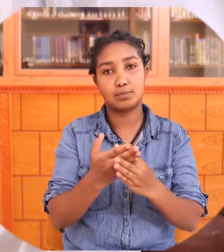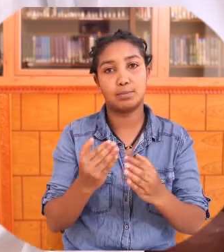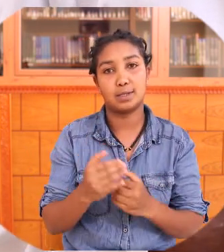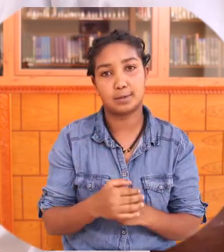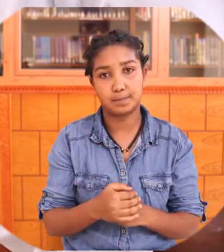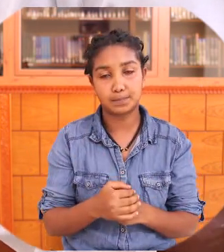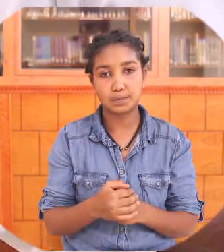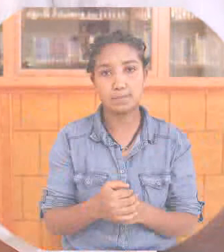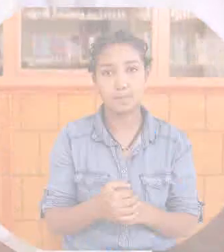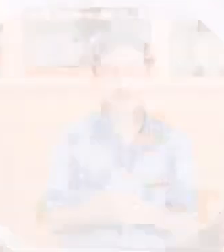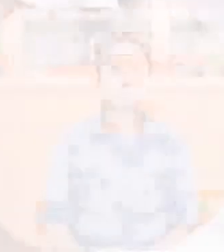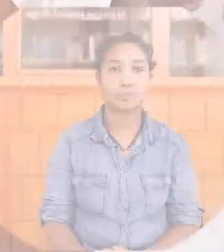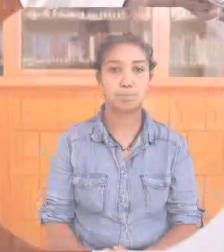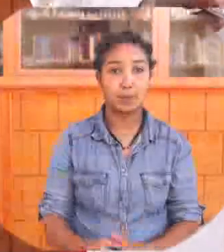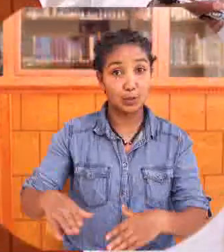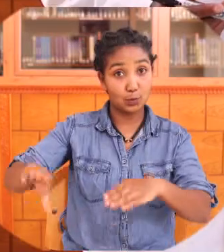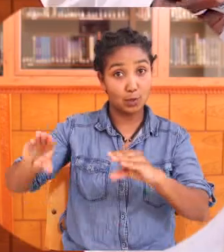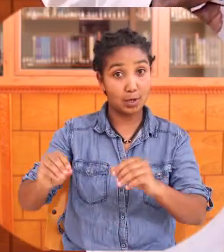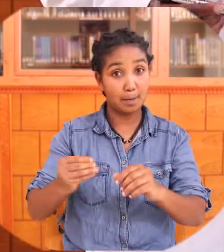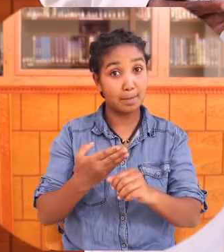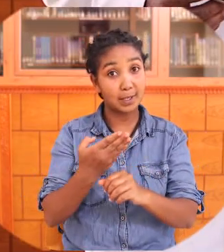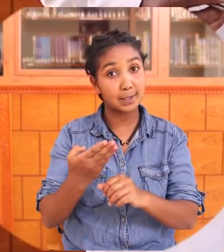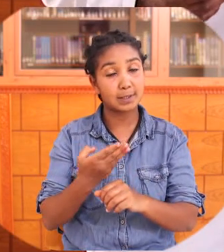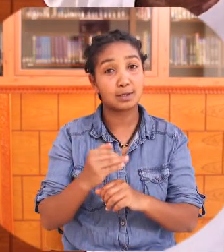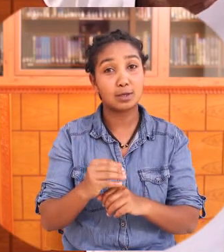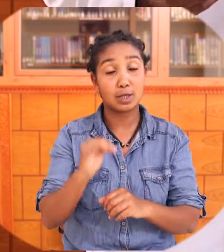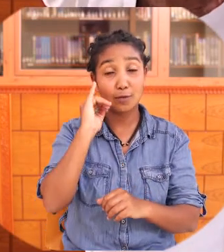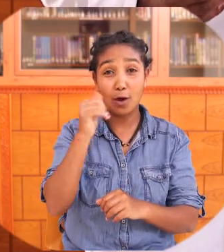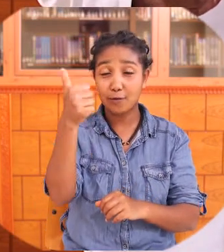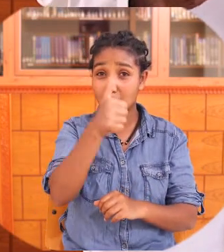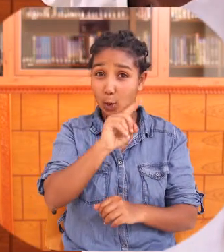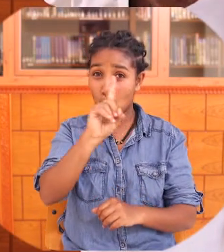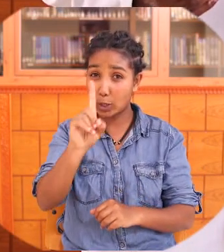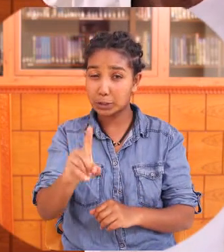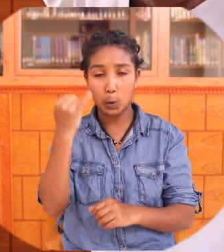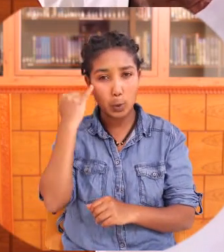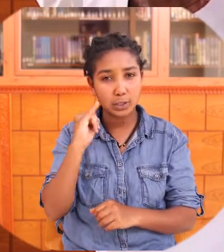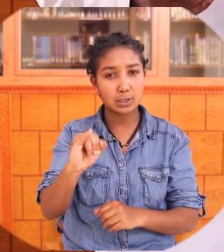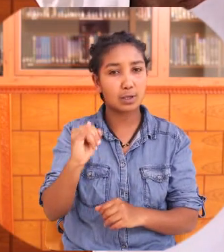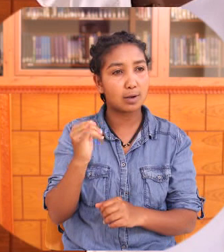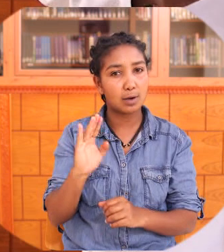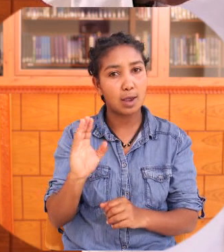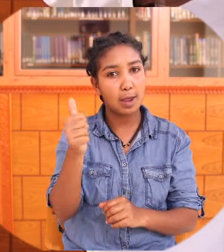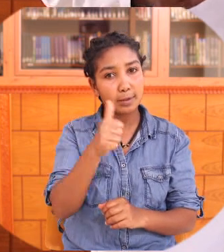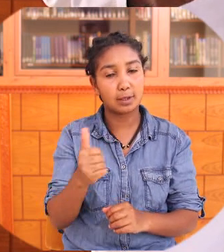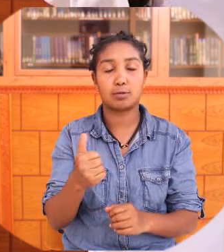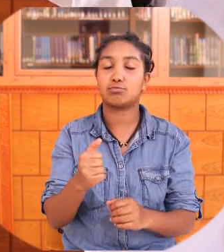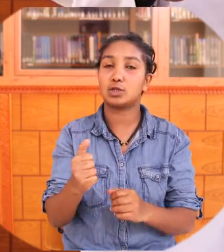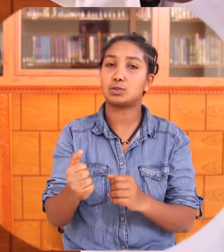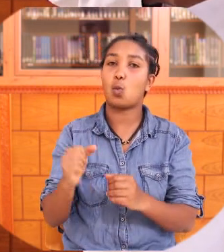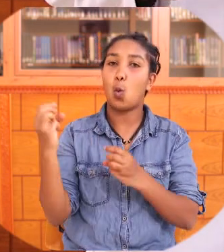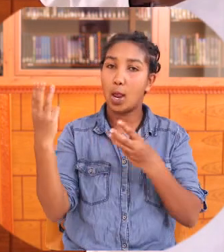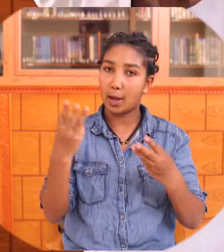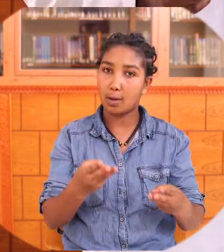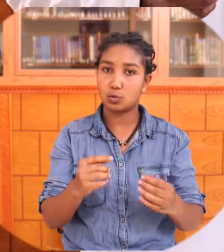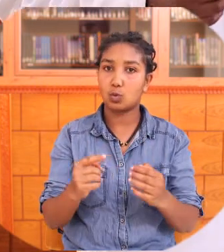and flesh. Students, please, if you have any questions, suggestion, and idea, please just you are